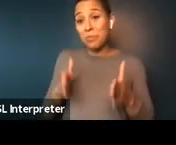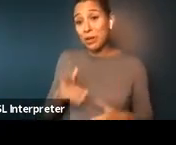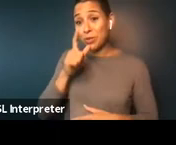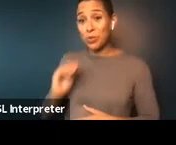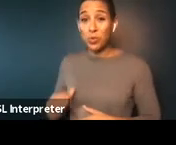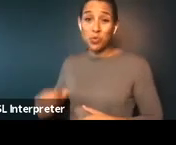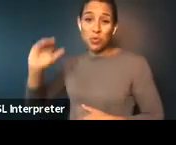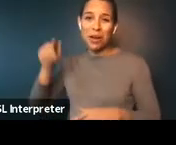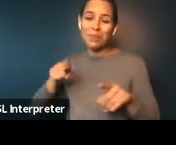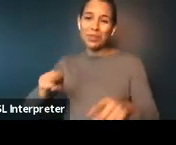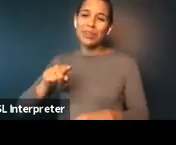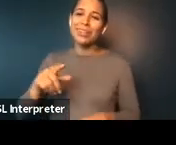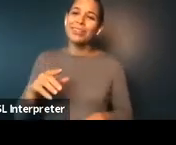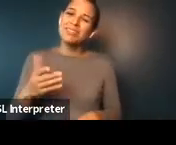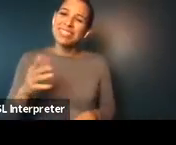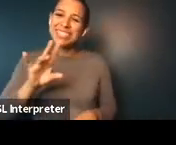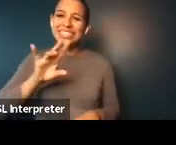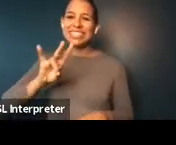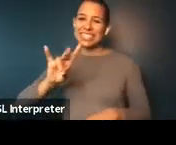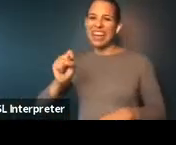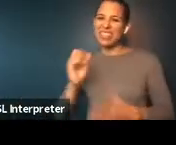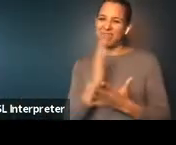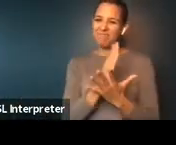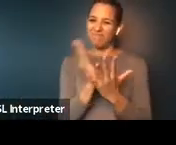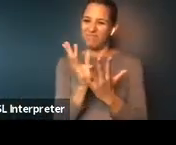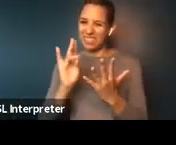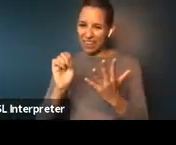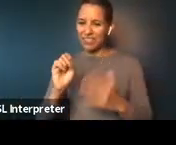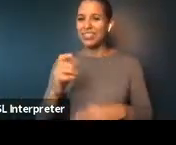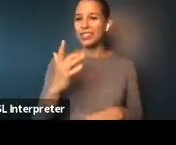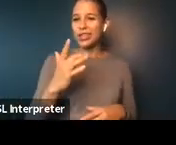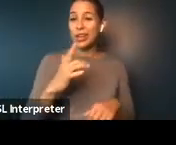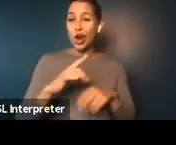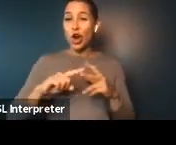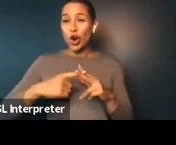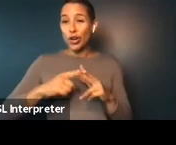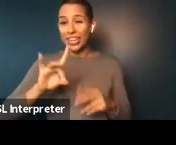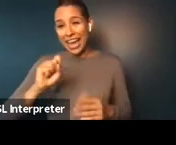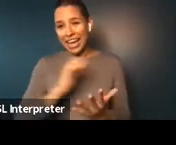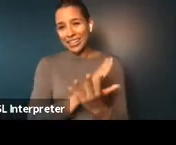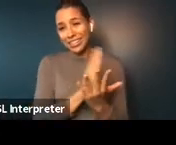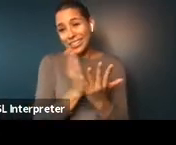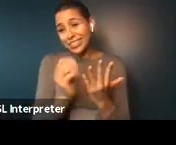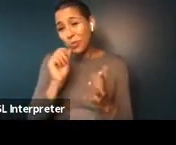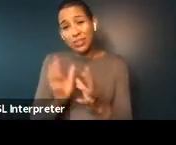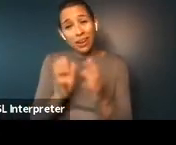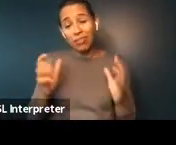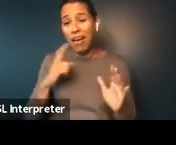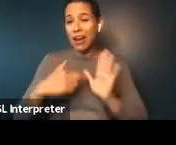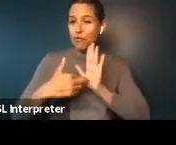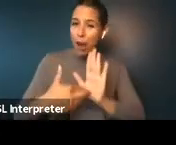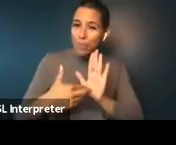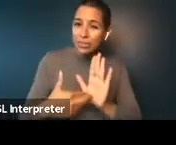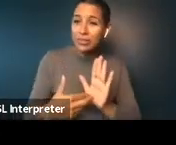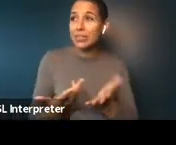early eighties at a point when there was really not very much representation, um, accessible to children